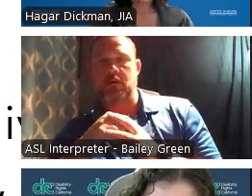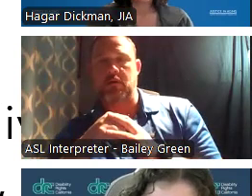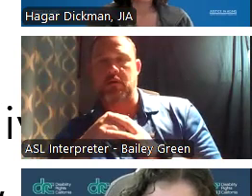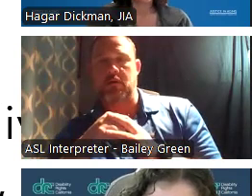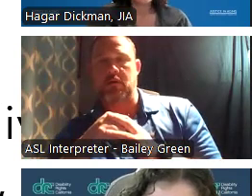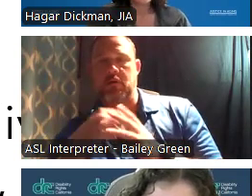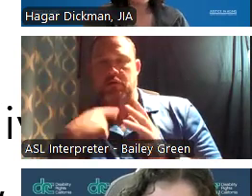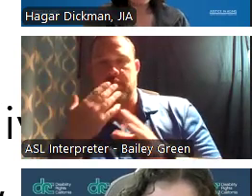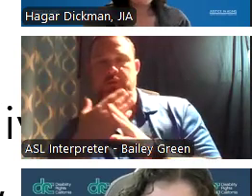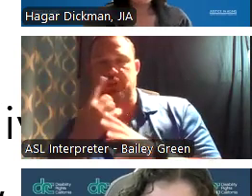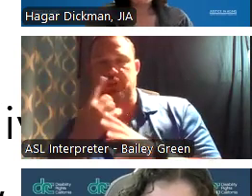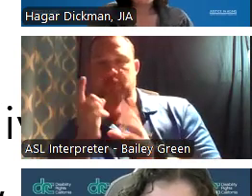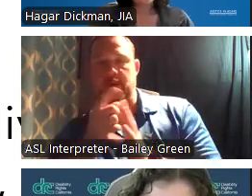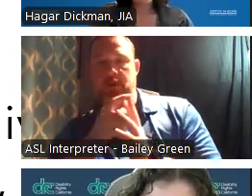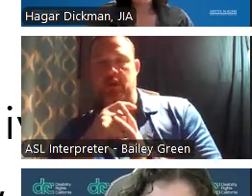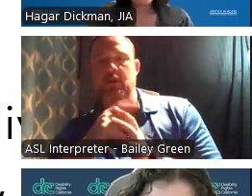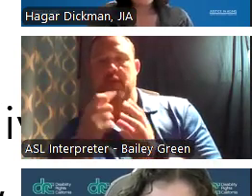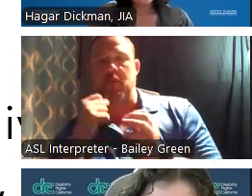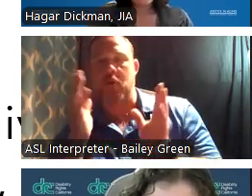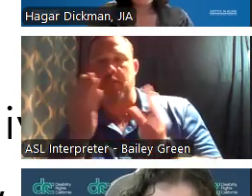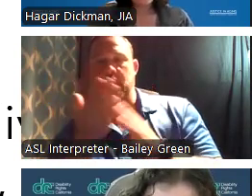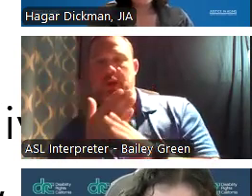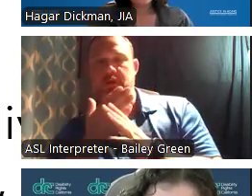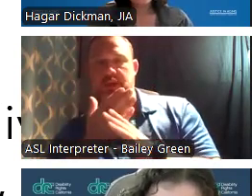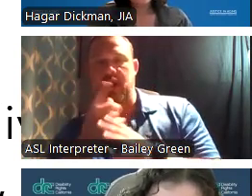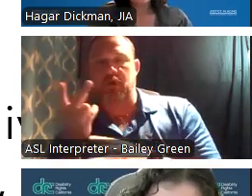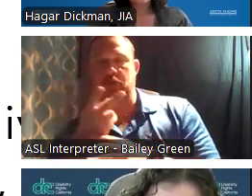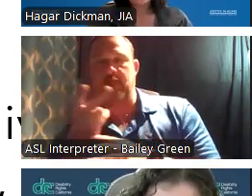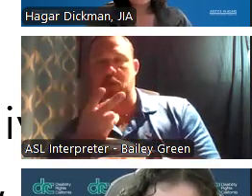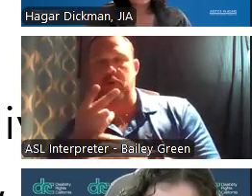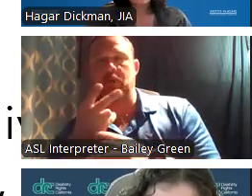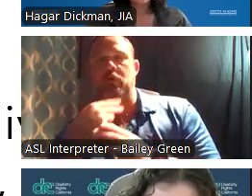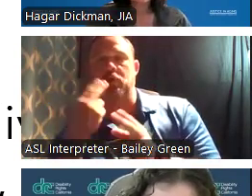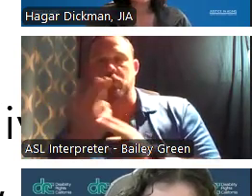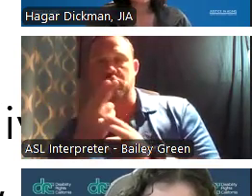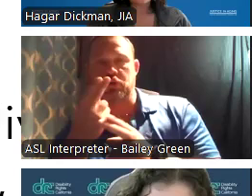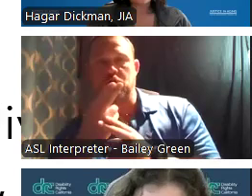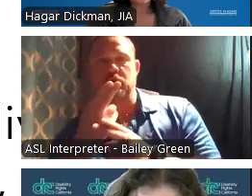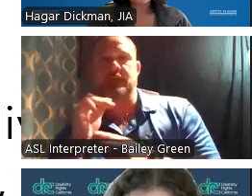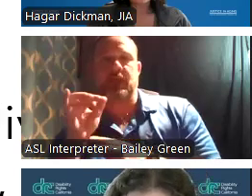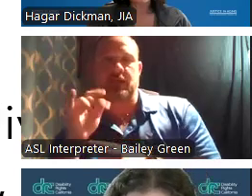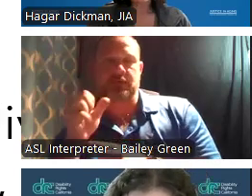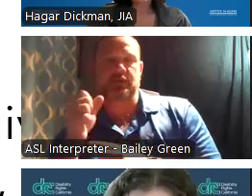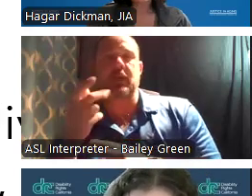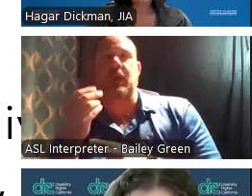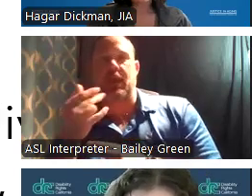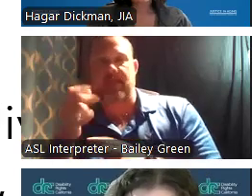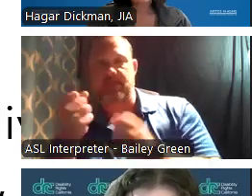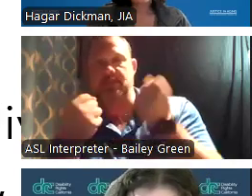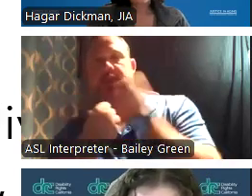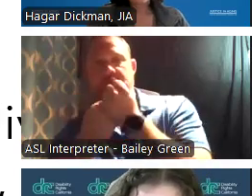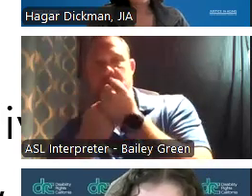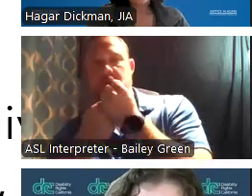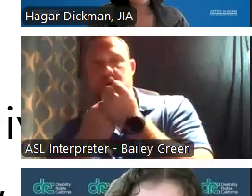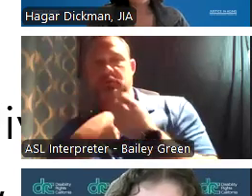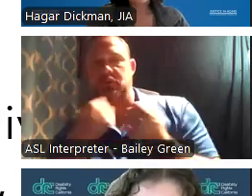for a minute? Yeah, I'm hoping you can share, because you're both a person who is using IHSS and you're also an IHSS advocate. I'm hoping